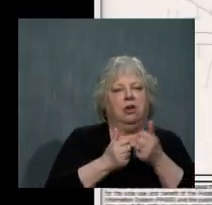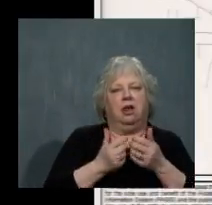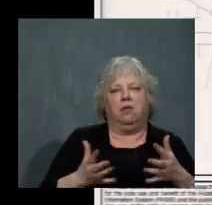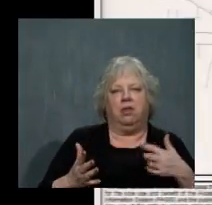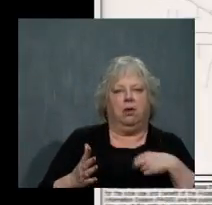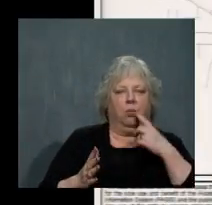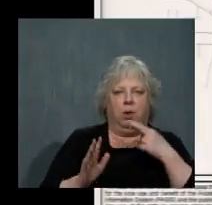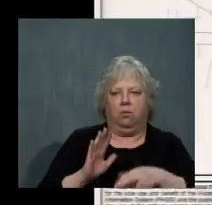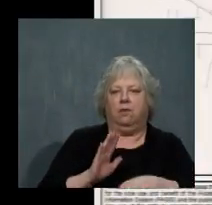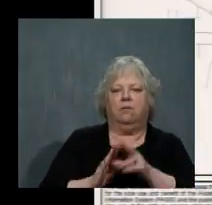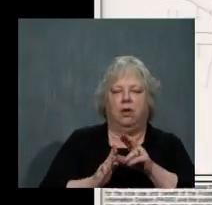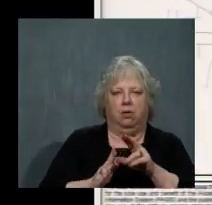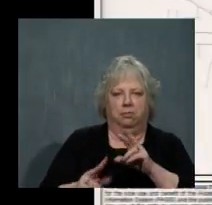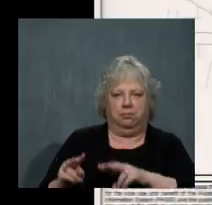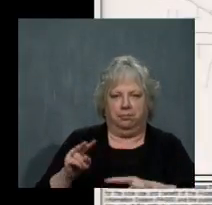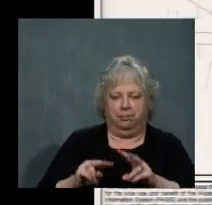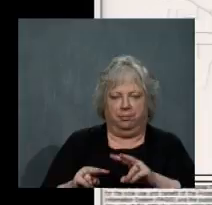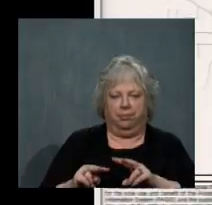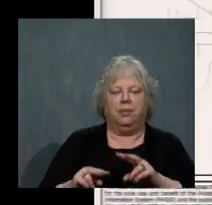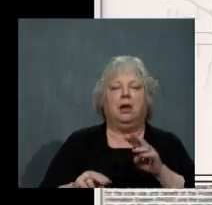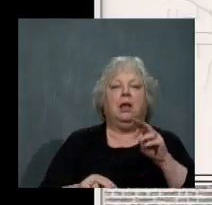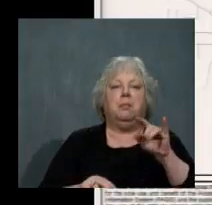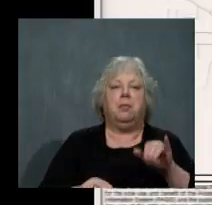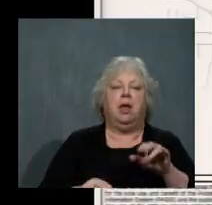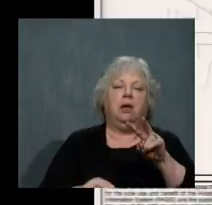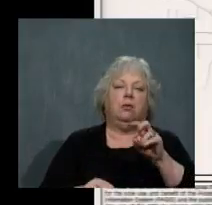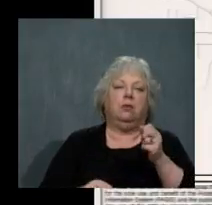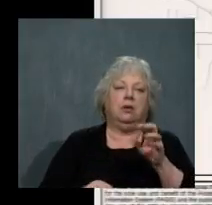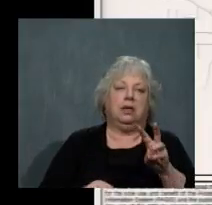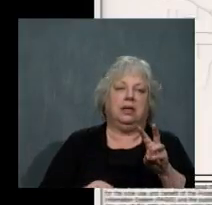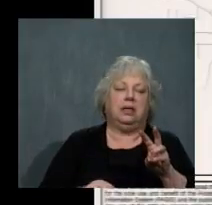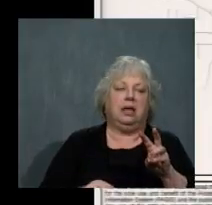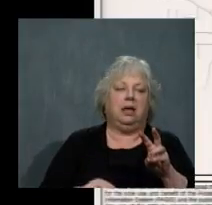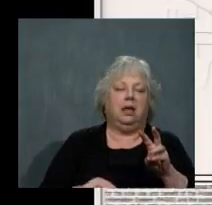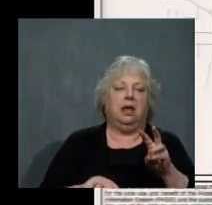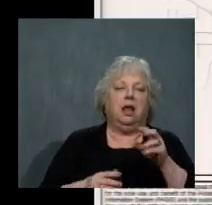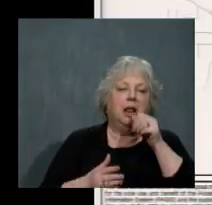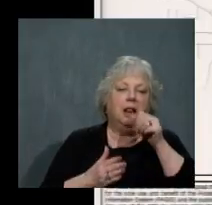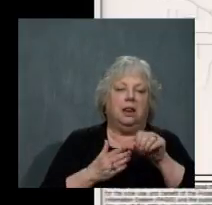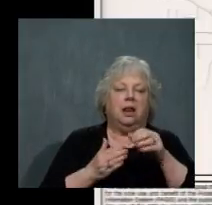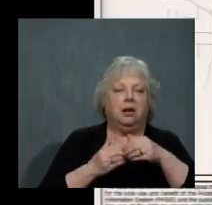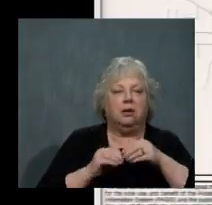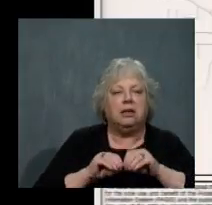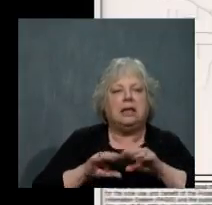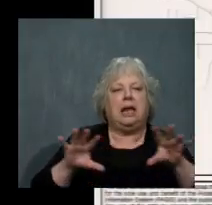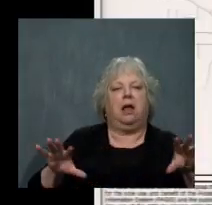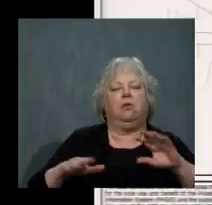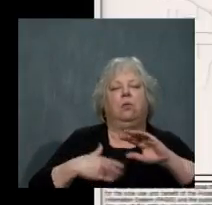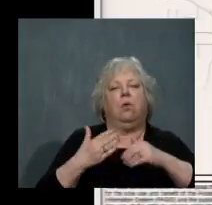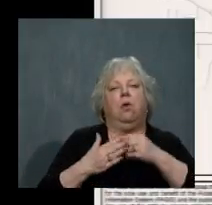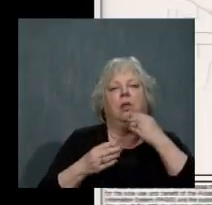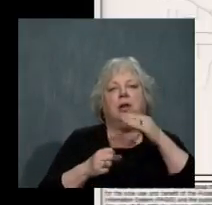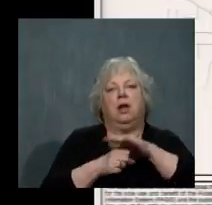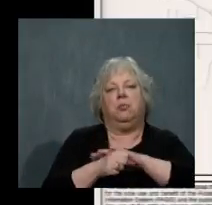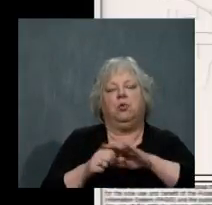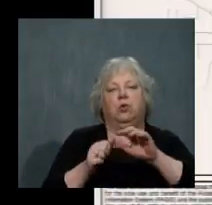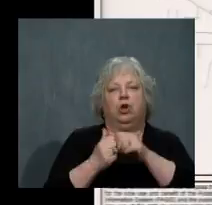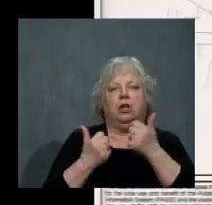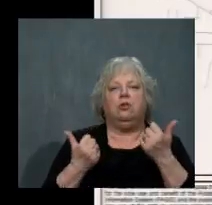those. In May of 2016, we sent letters to all the neighborhood associations in the